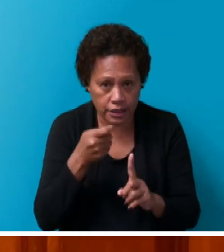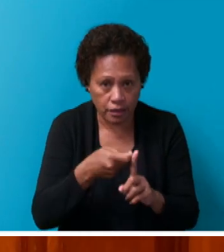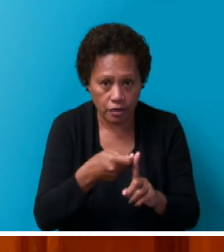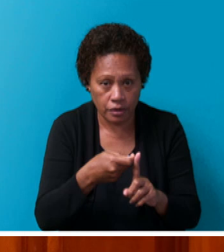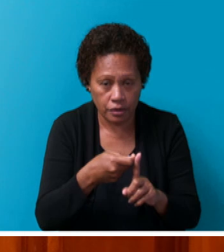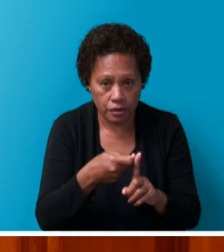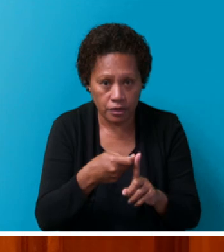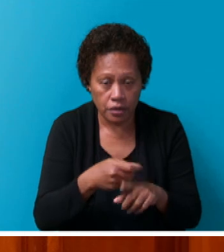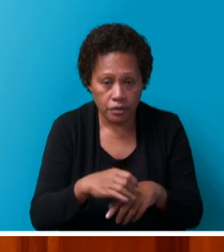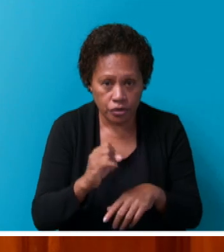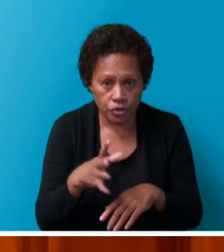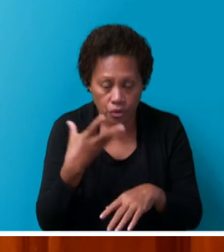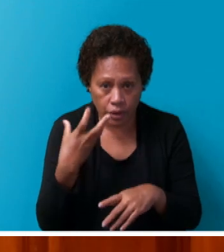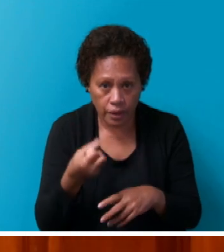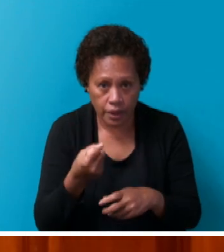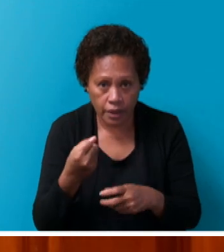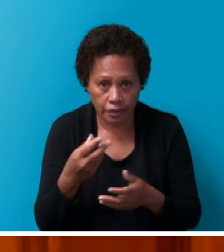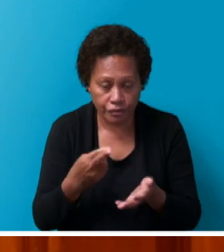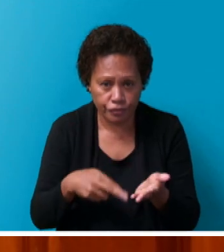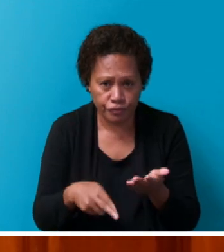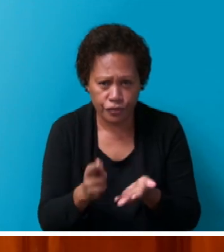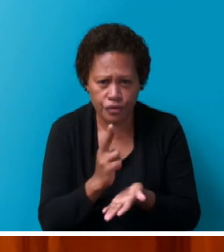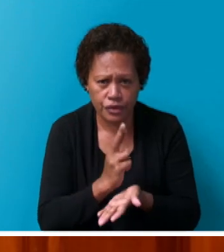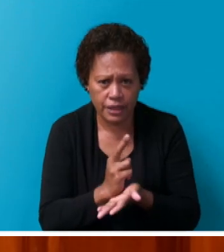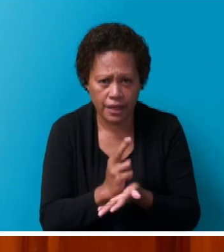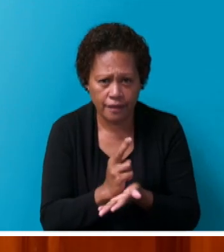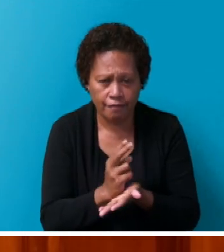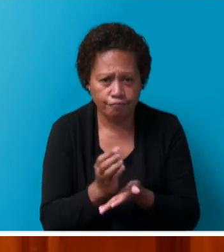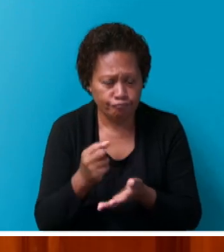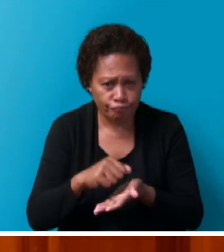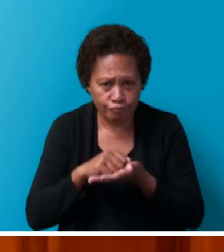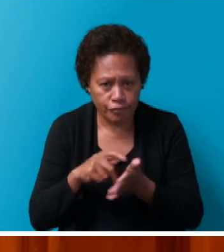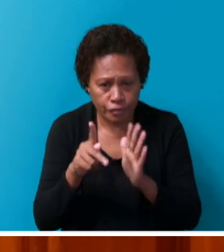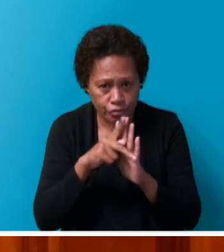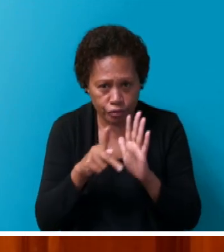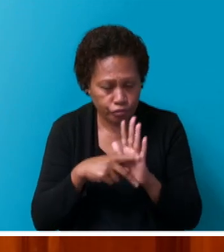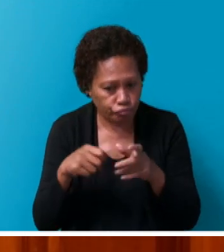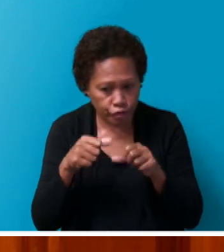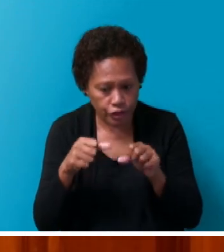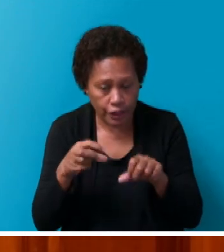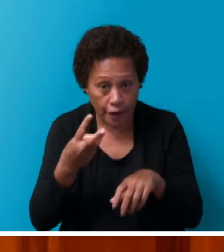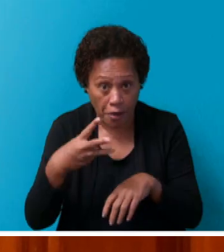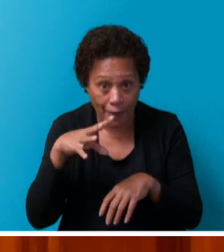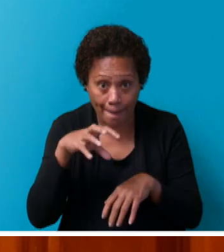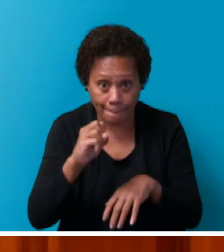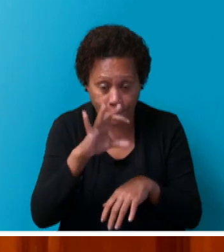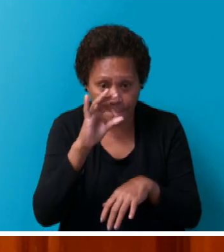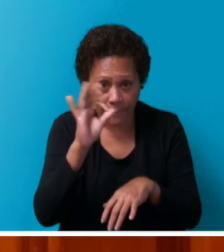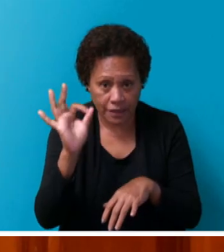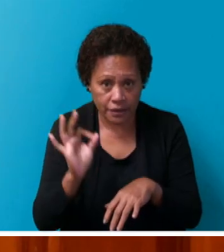and biodiversity are central to Fiji's ocean policy and our commitment to protecting 30% of our ocean by